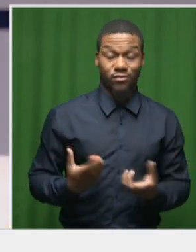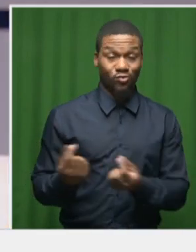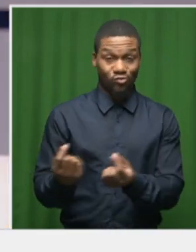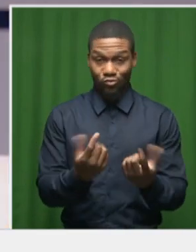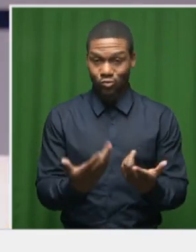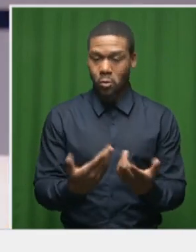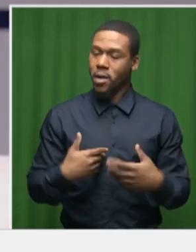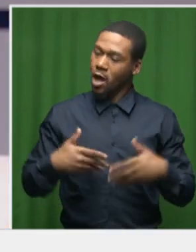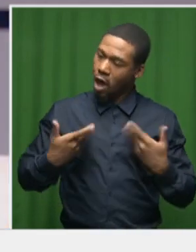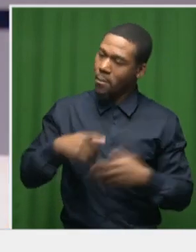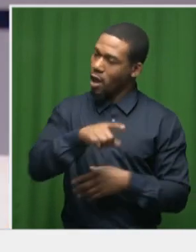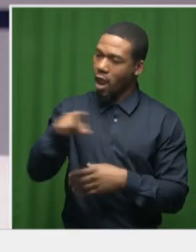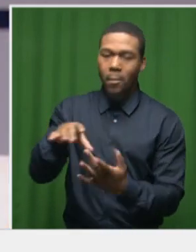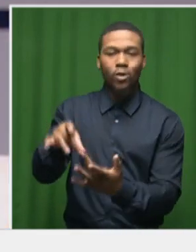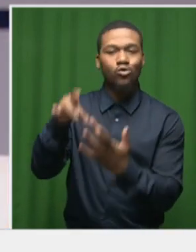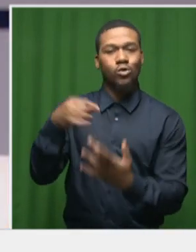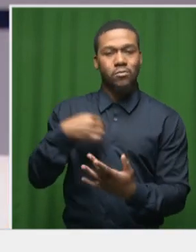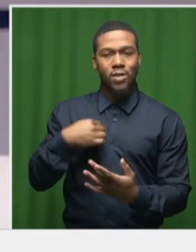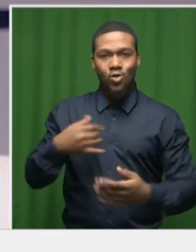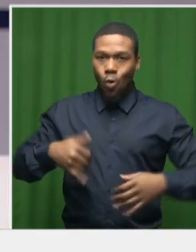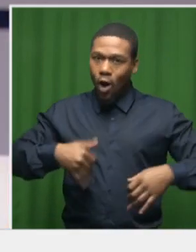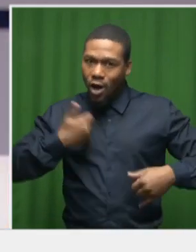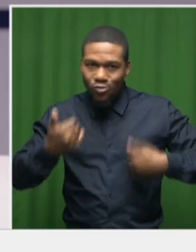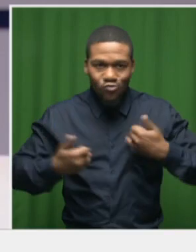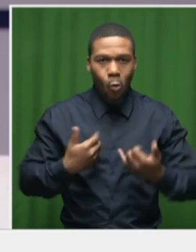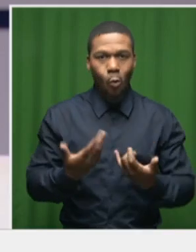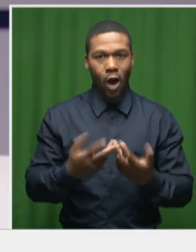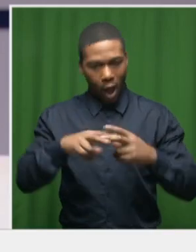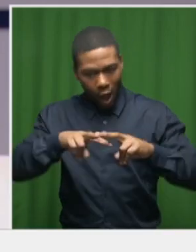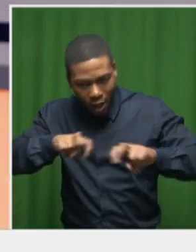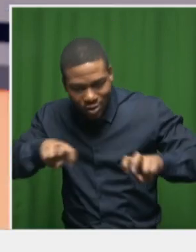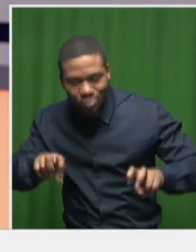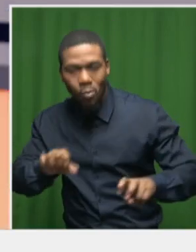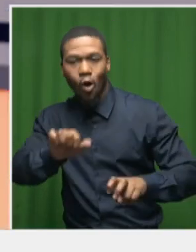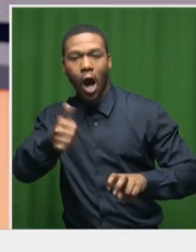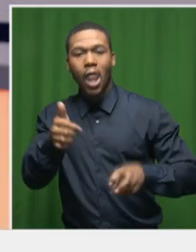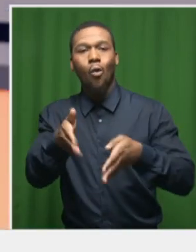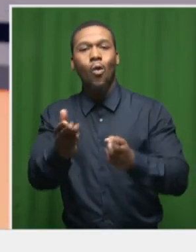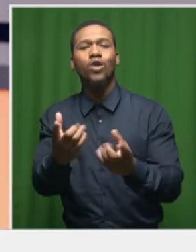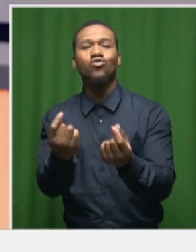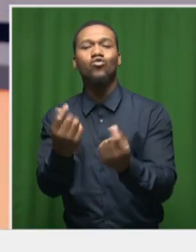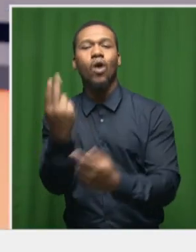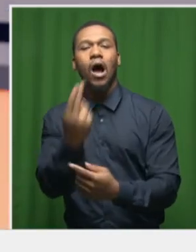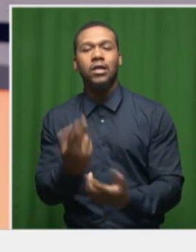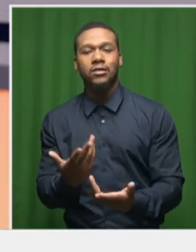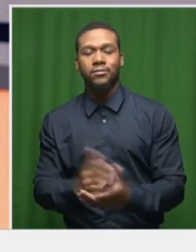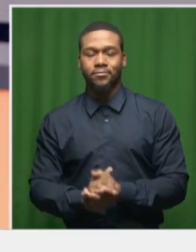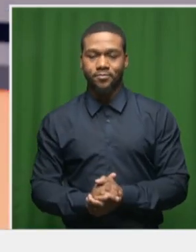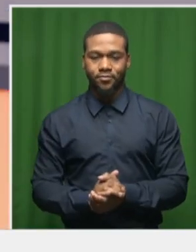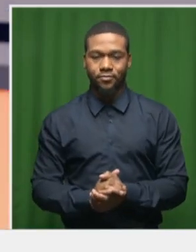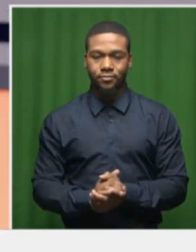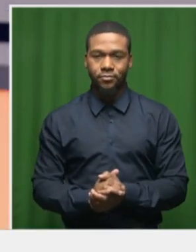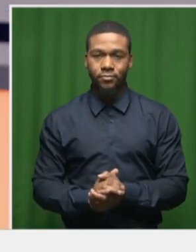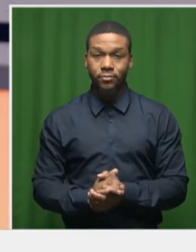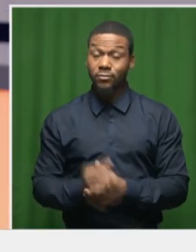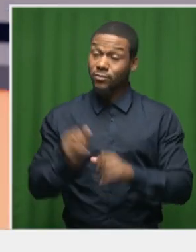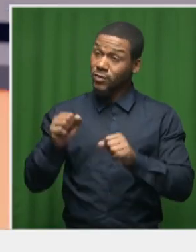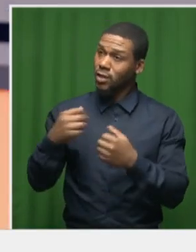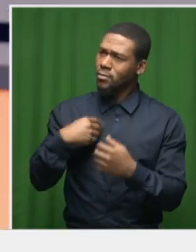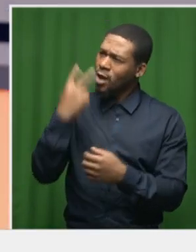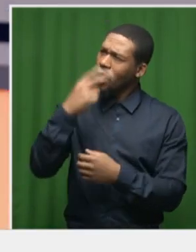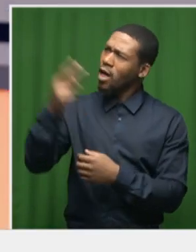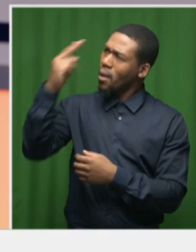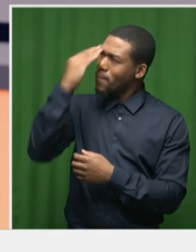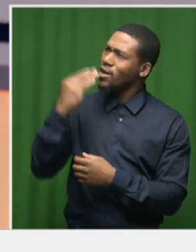to allow me to explore a new medium and to create a whole body of work. Yeah. Talk to us about, we were looking at it a bit earlier, the pictures actually, those are behind